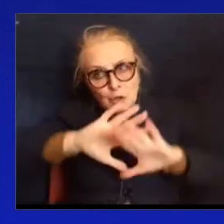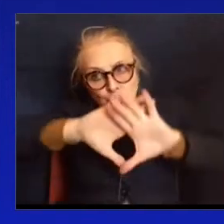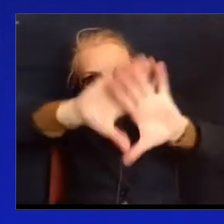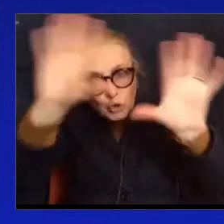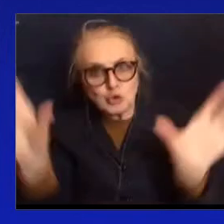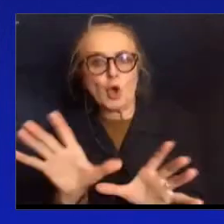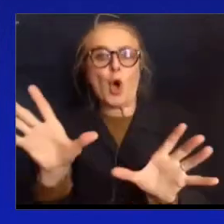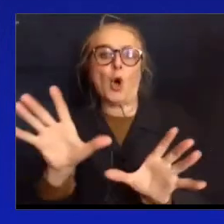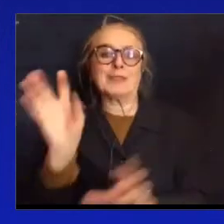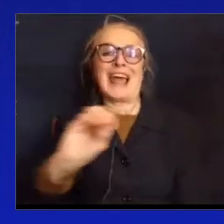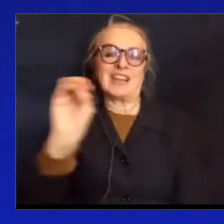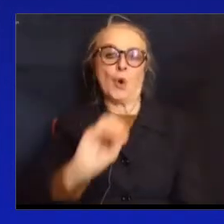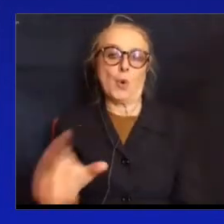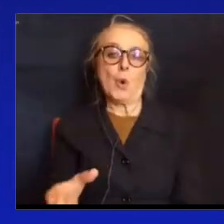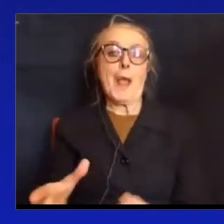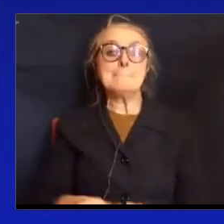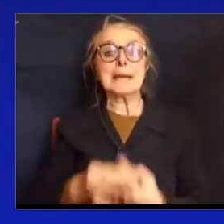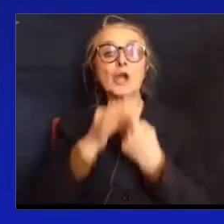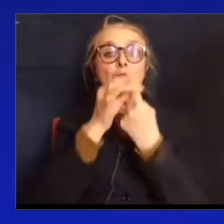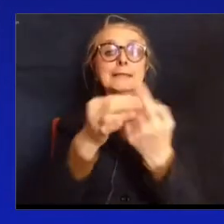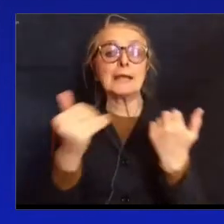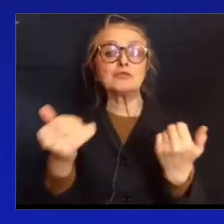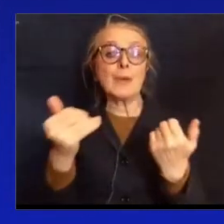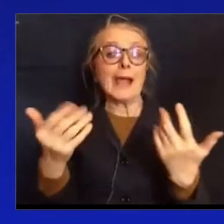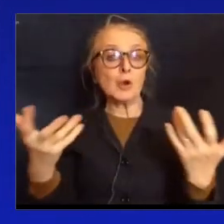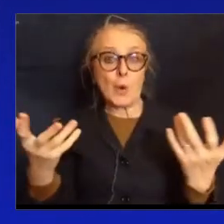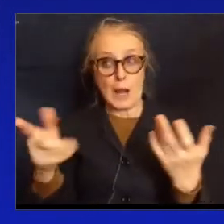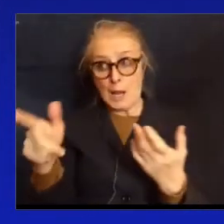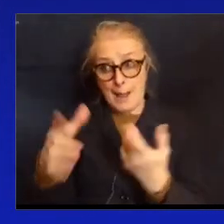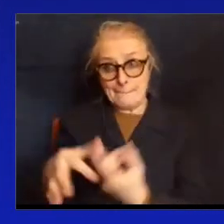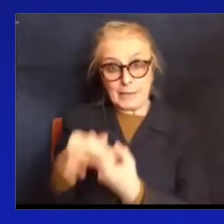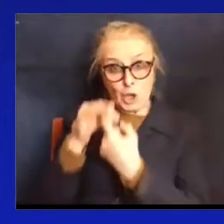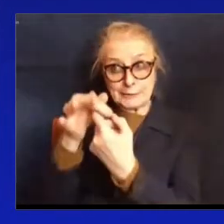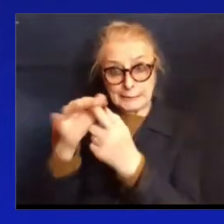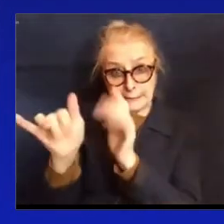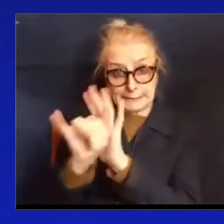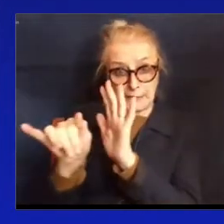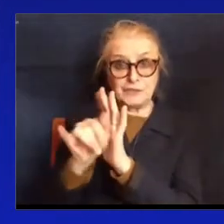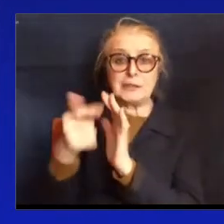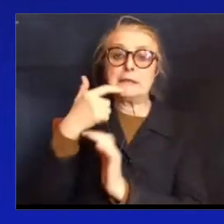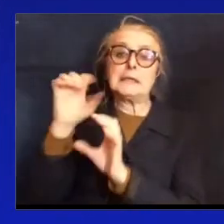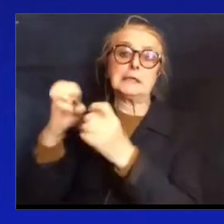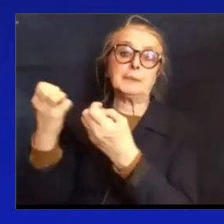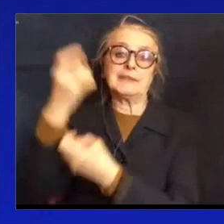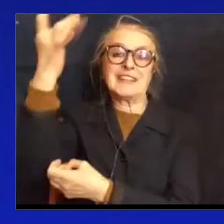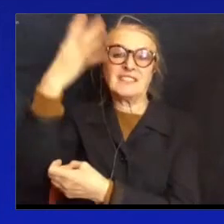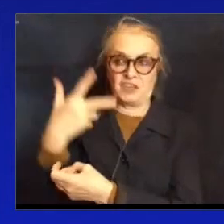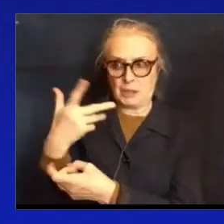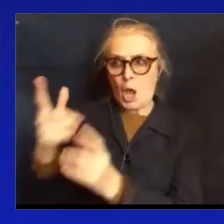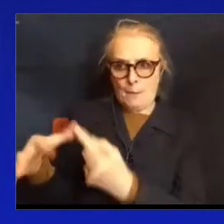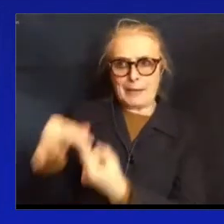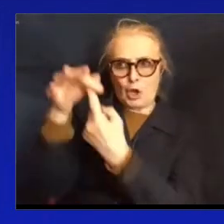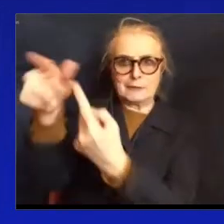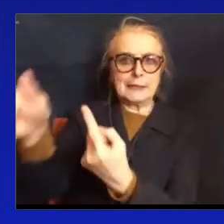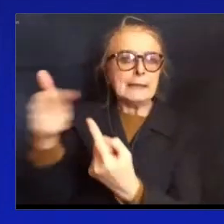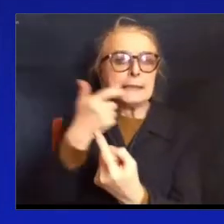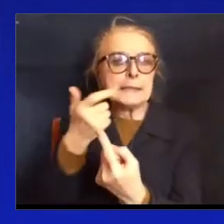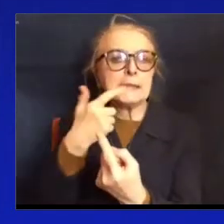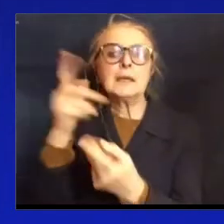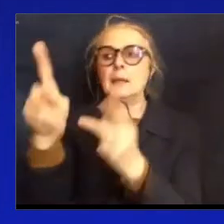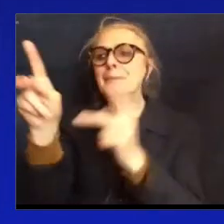are distributed by the province. So our present priority is to make sure that among the priority